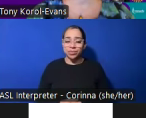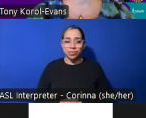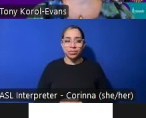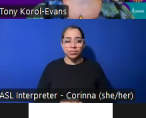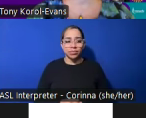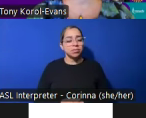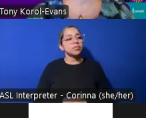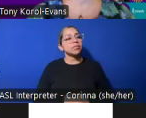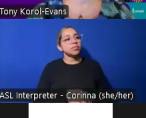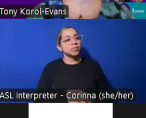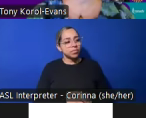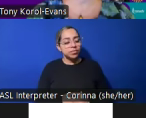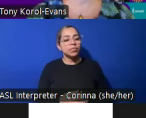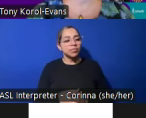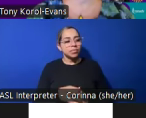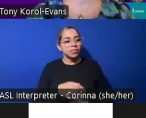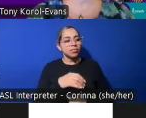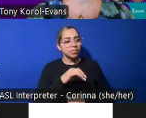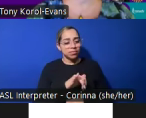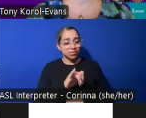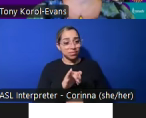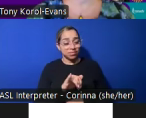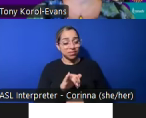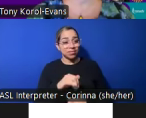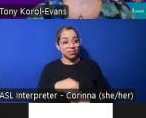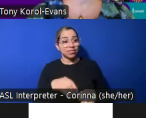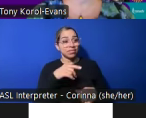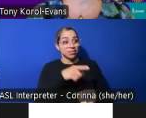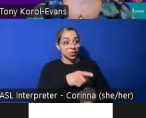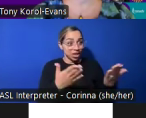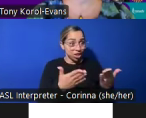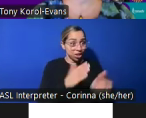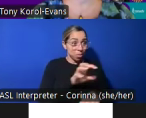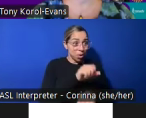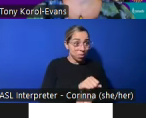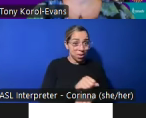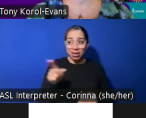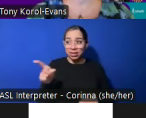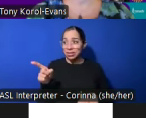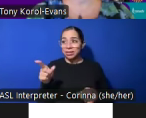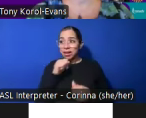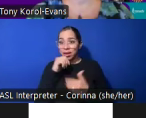Not being in the same place about a decision like this can be really stressful.